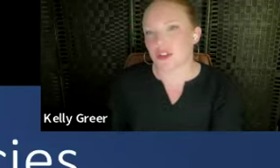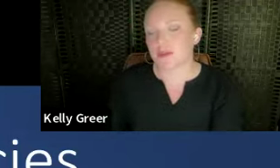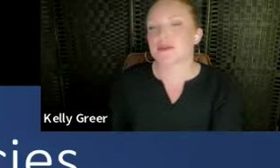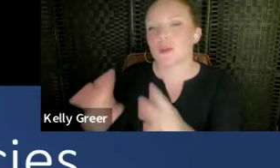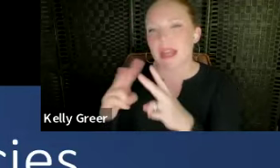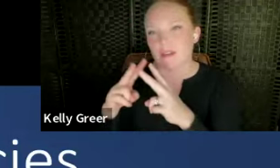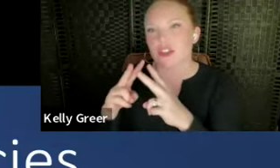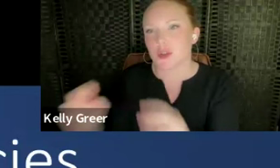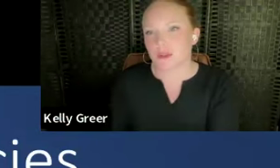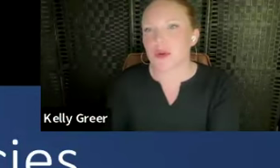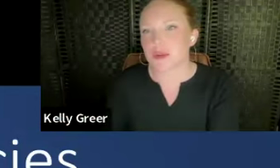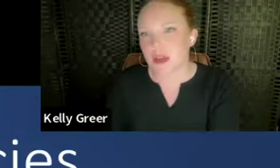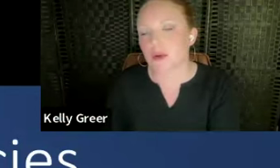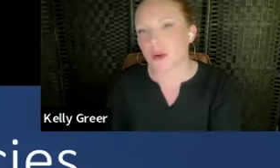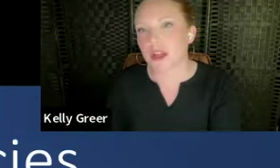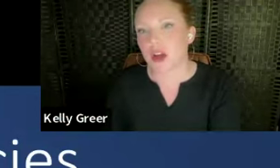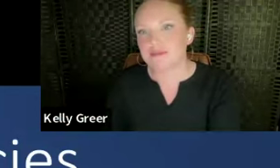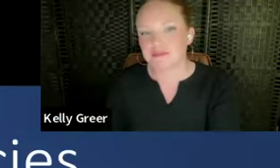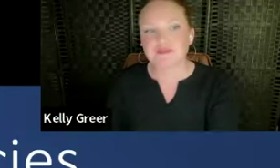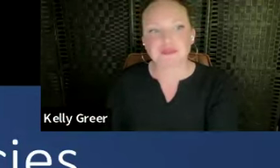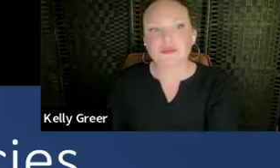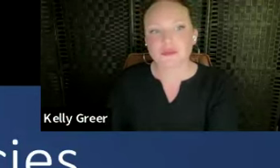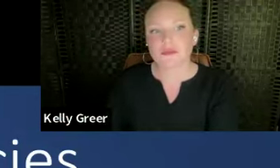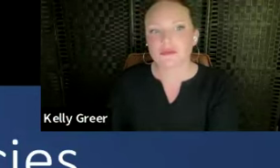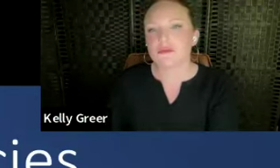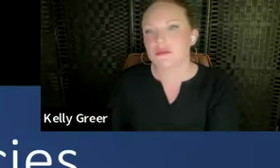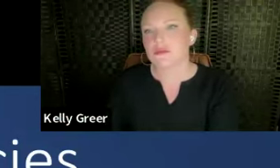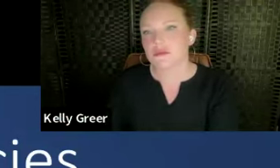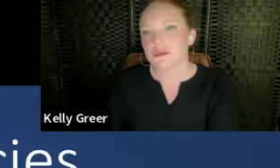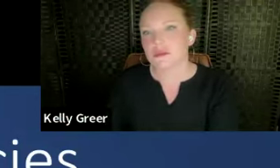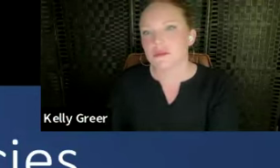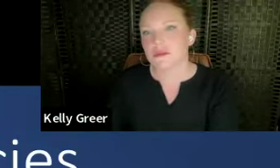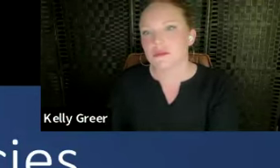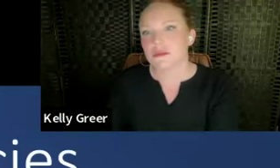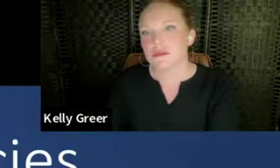active shooter focus group. So we have the two of those that we're working on.